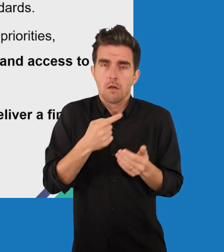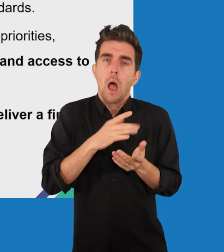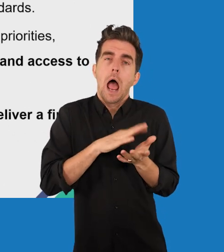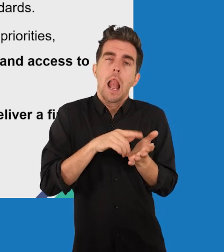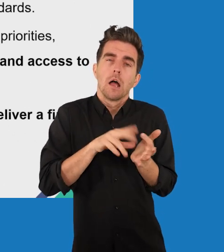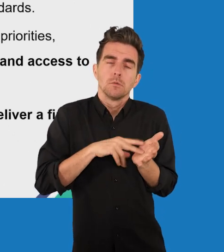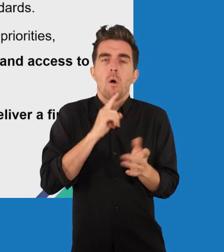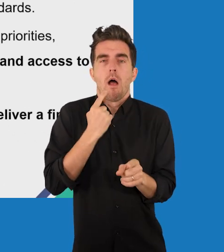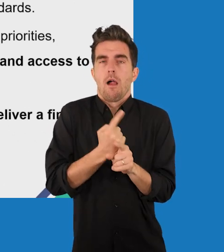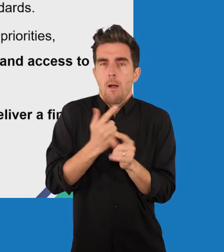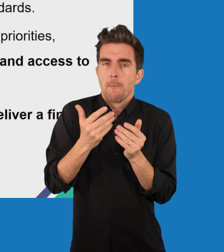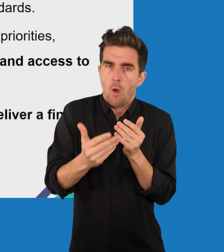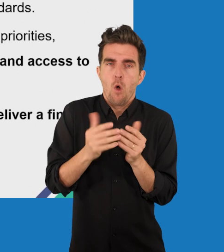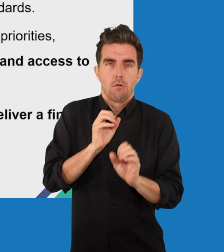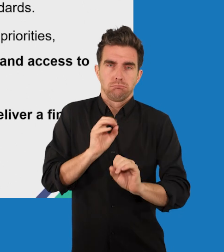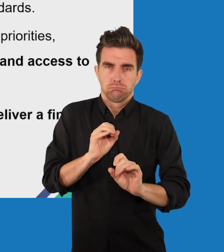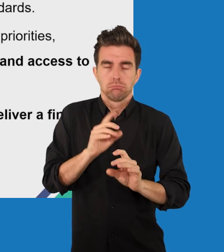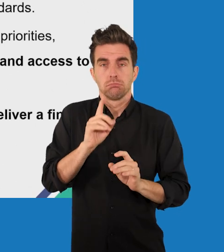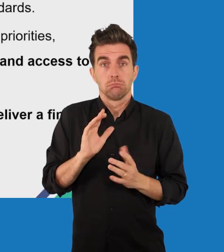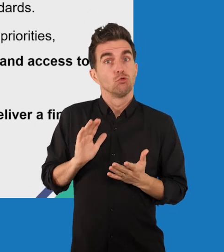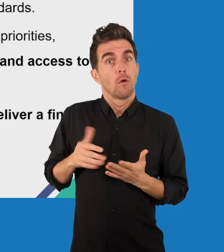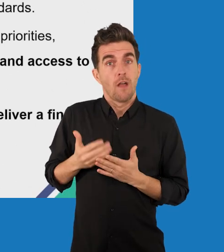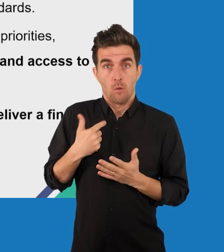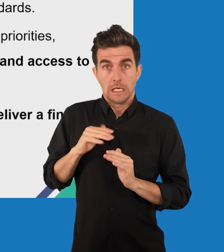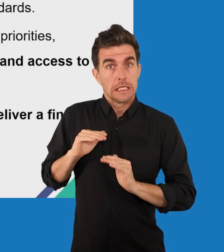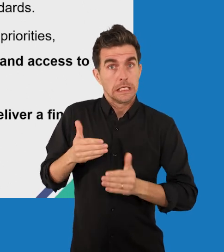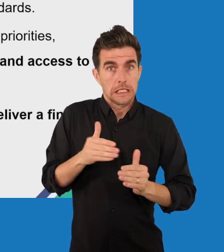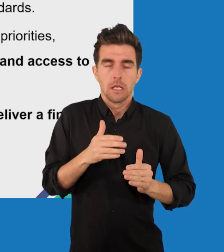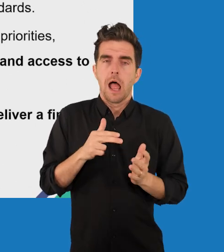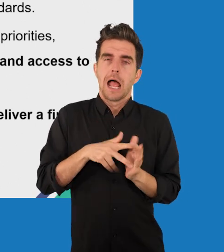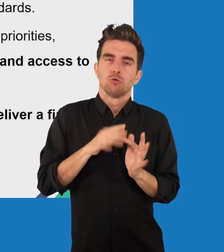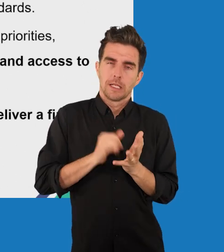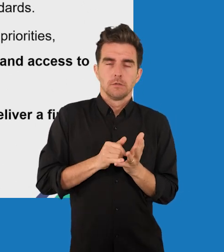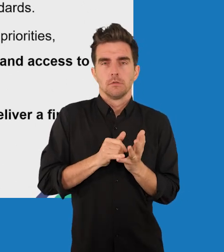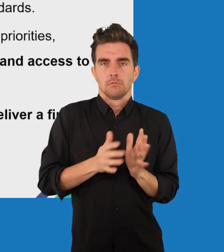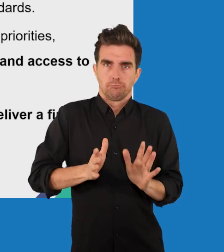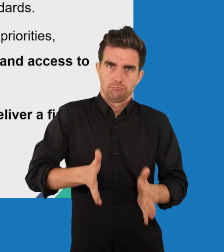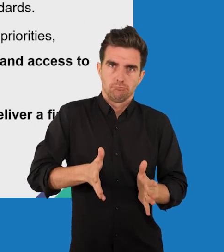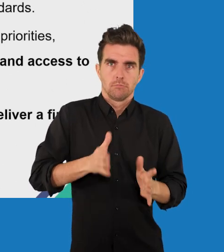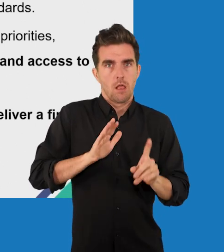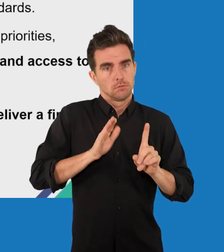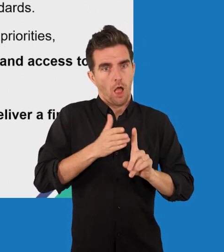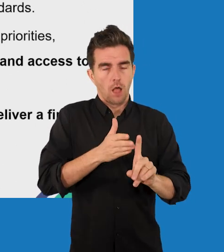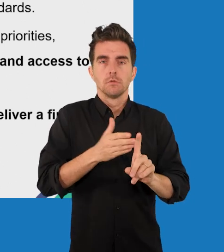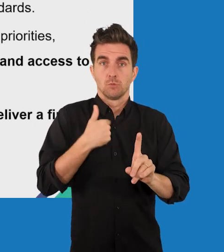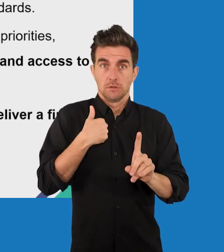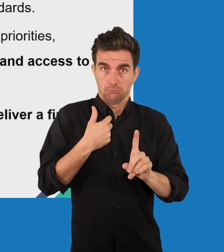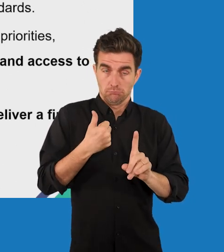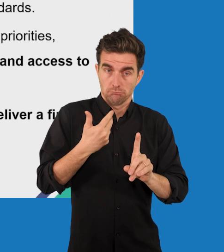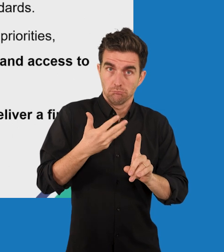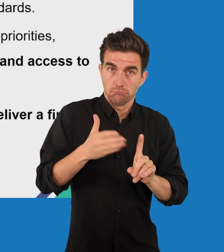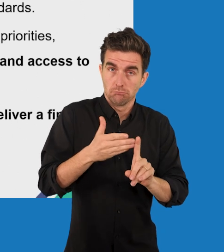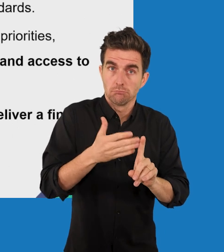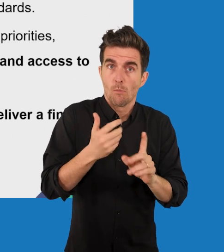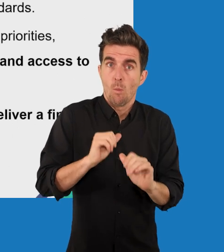and Helen will talk about that when she talks to you about the money. But actually, as far as our delivery of what we call the NHS statutory targets, we do